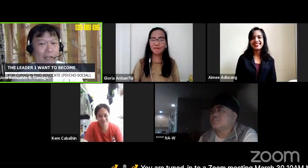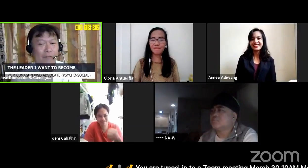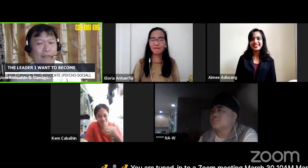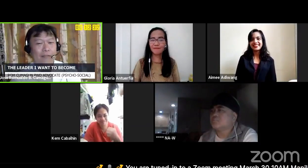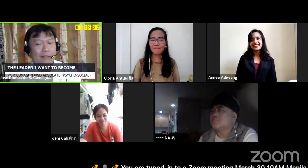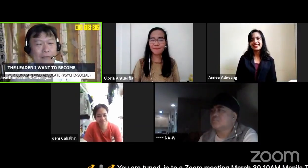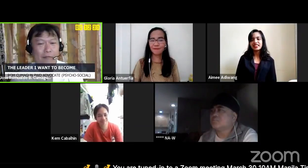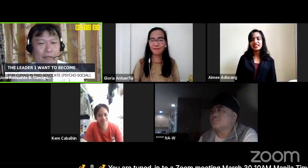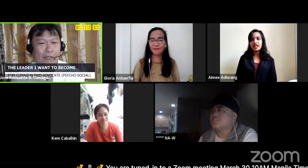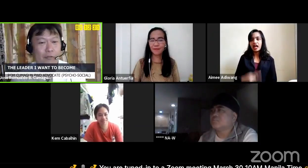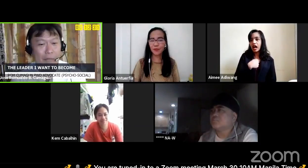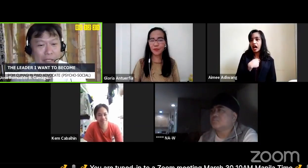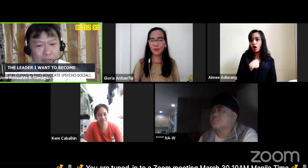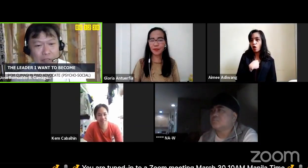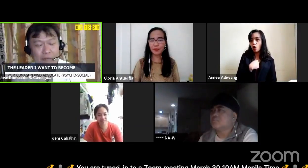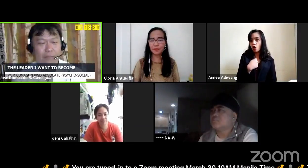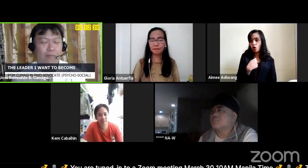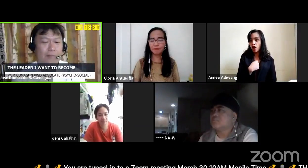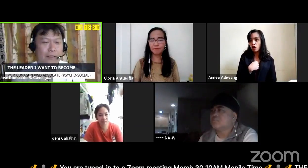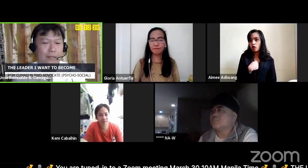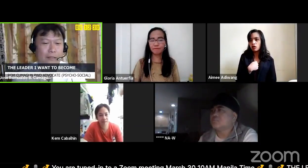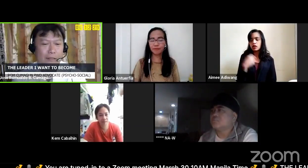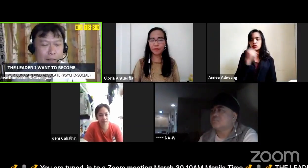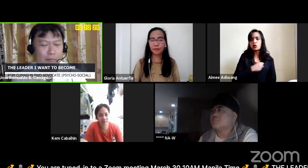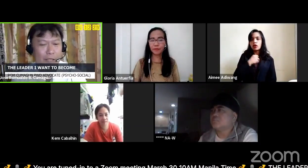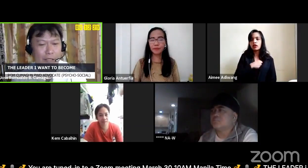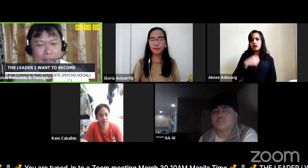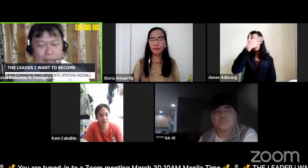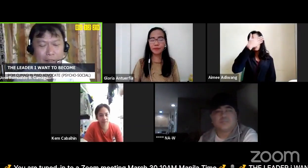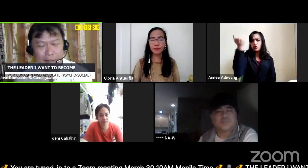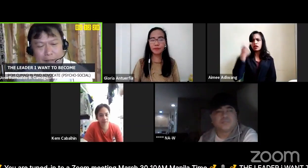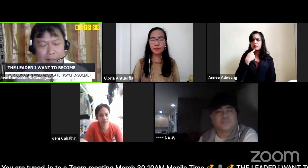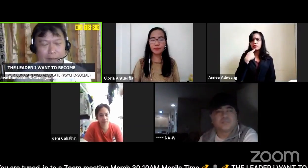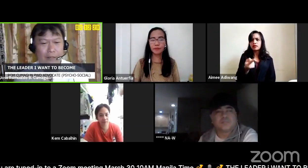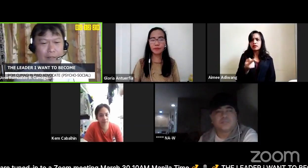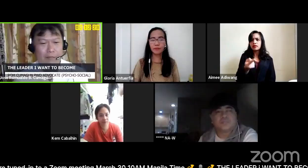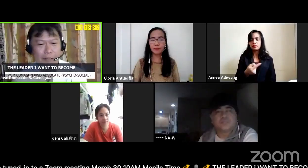And I failed to mention in